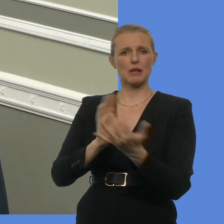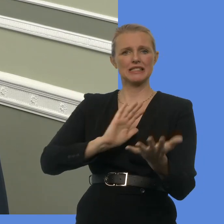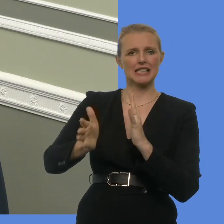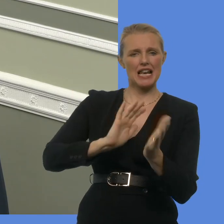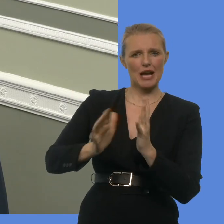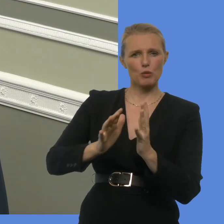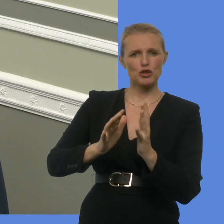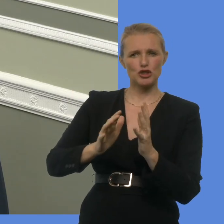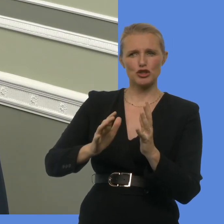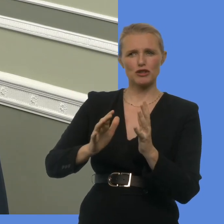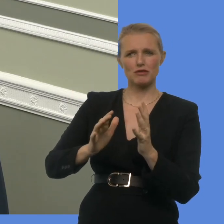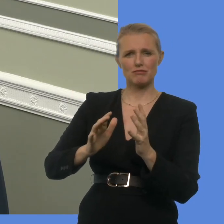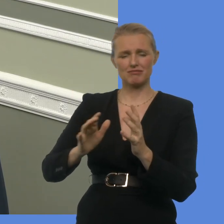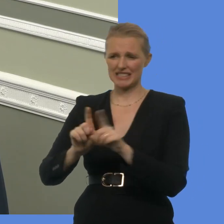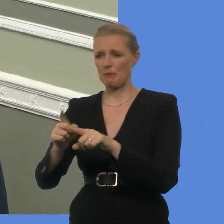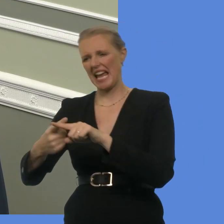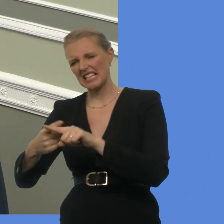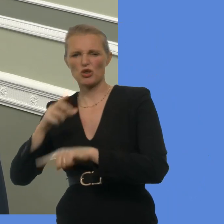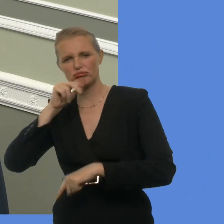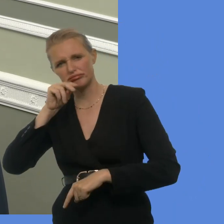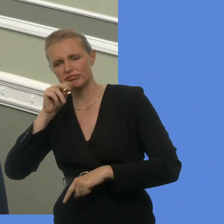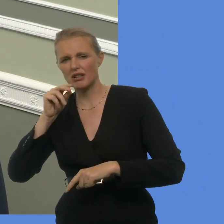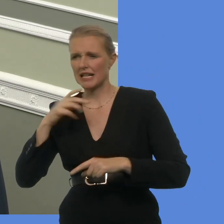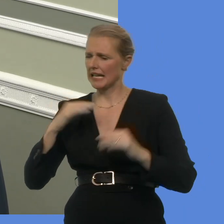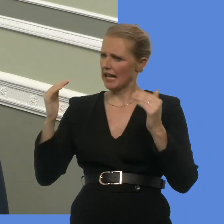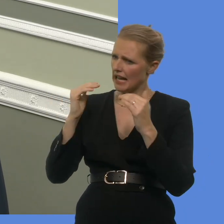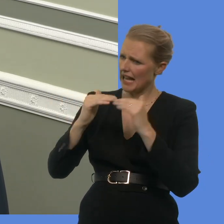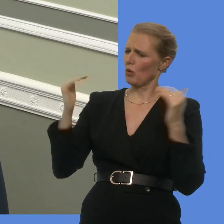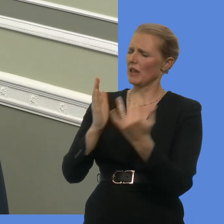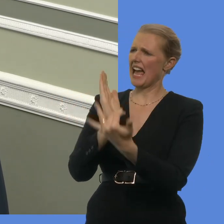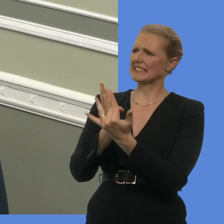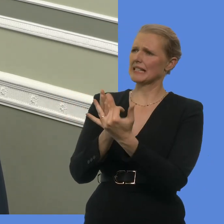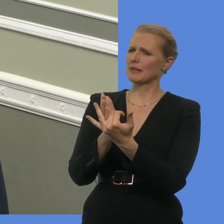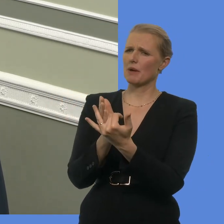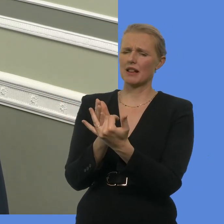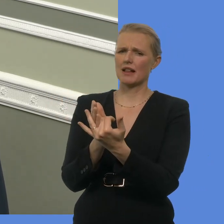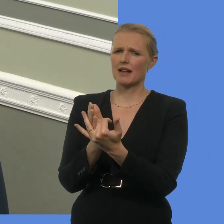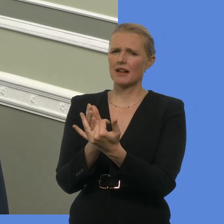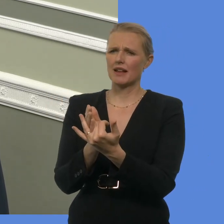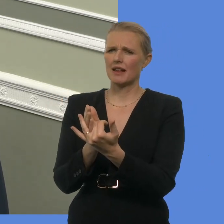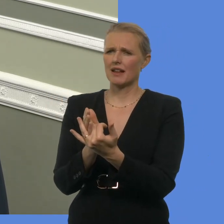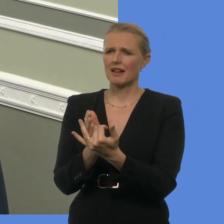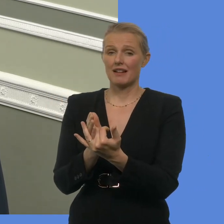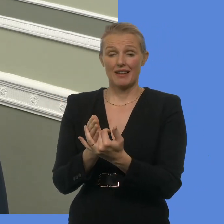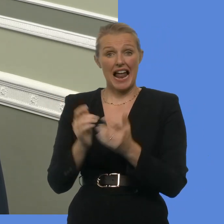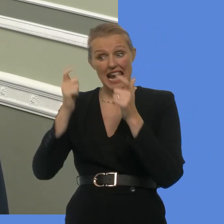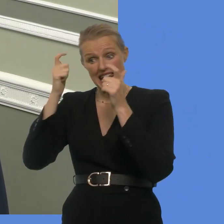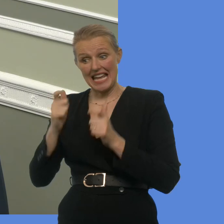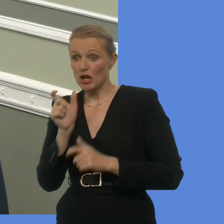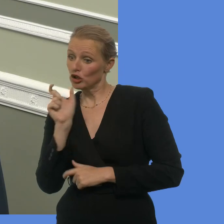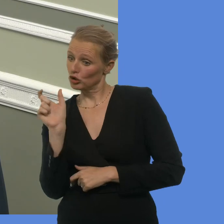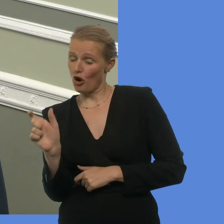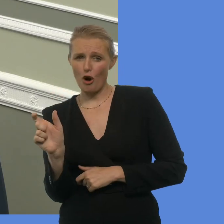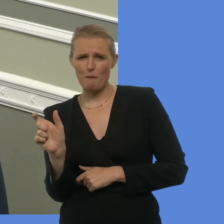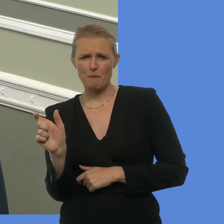are in English or in other languages, and as a legal term,